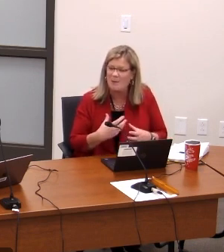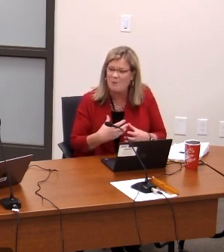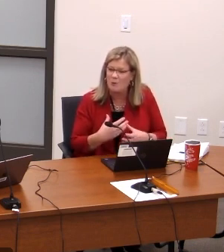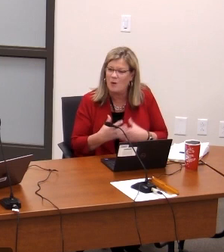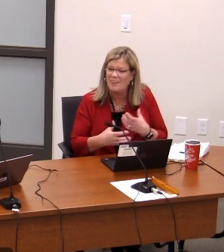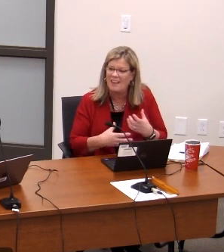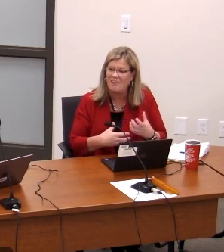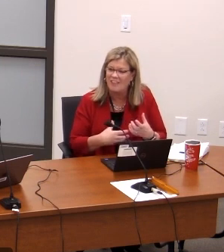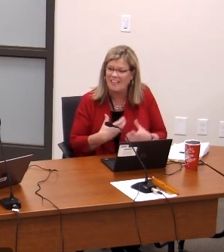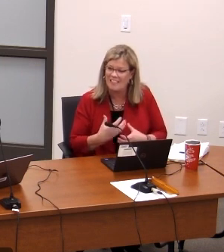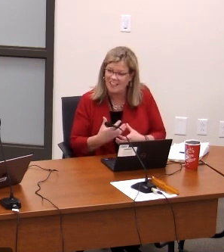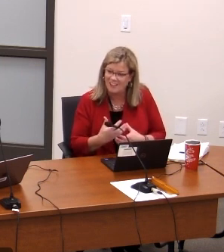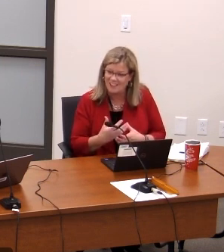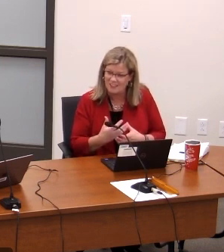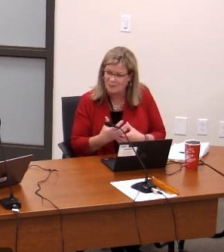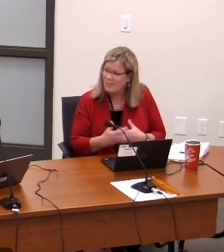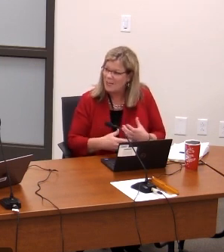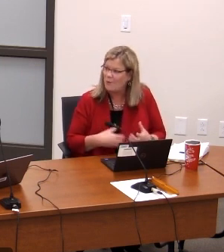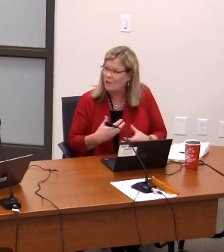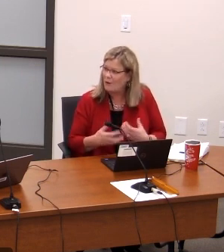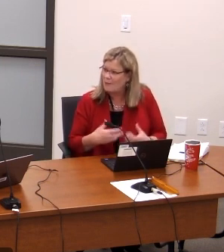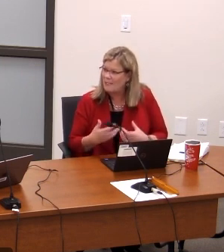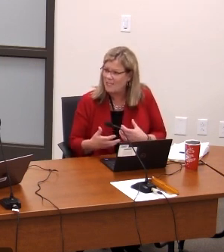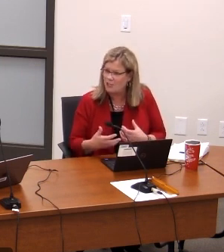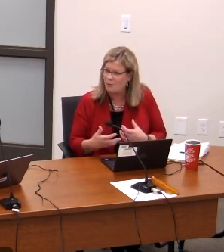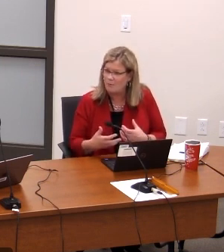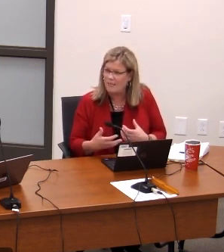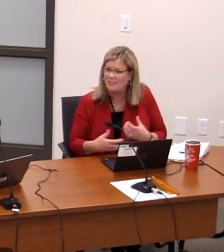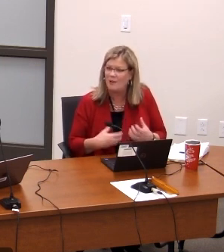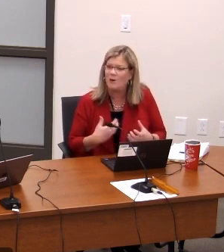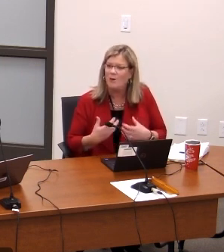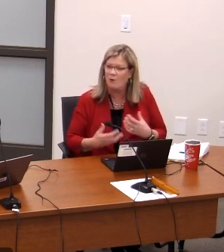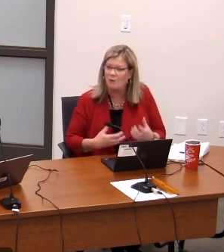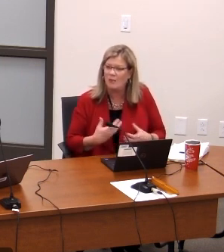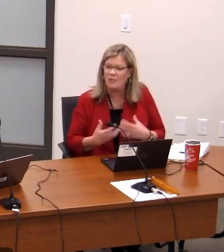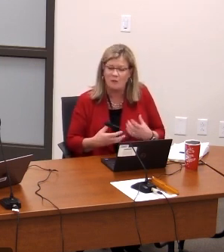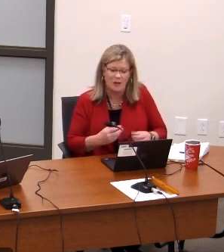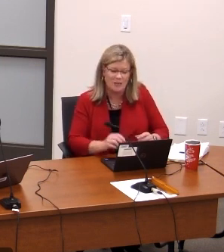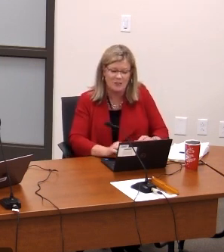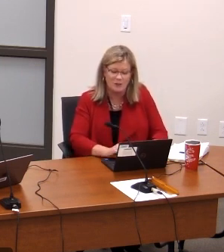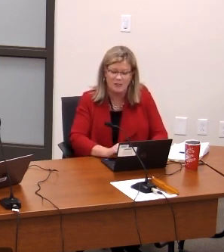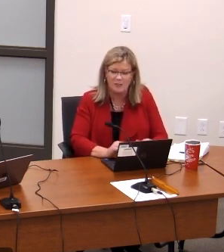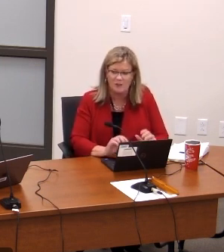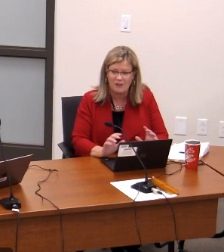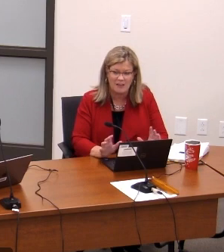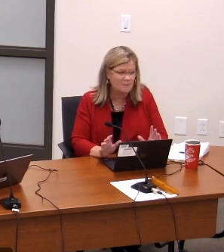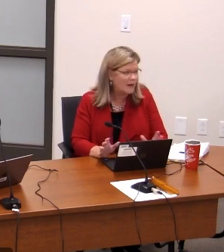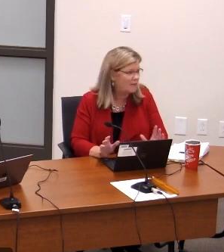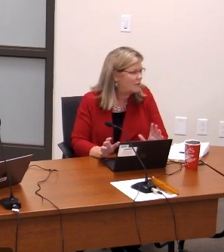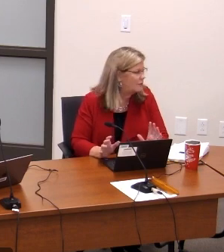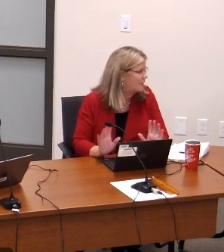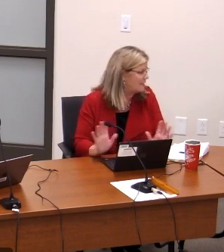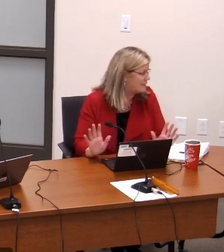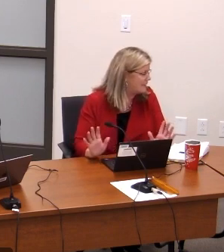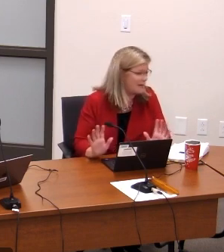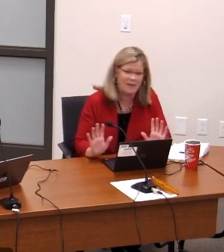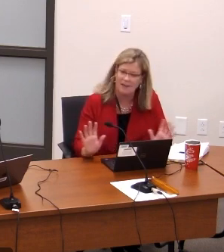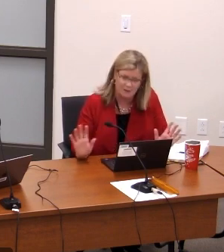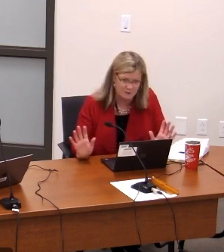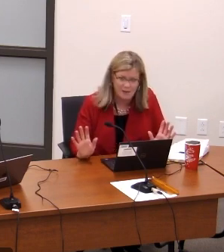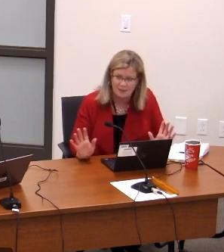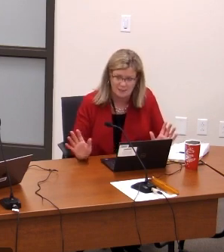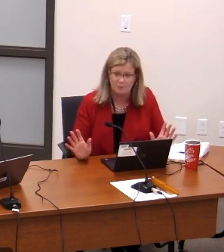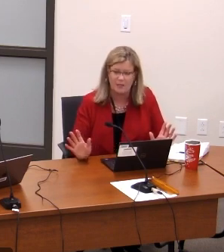data and come up with what they feel like it tells them and what their recommendation would be. So we're really trying to do that. So if you've got some math folks, this